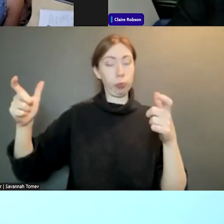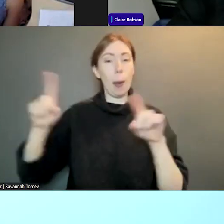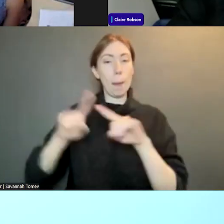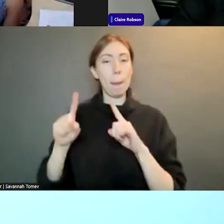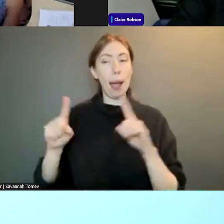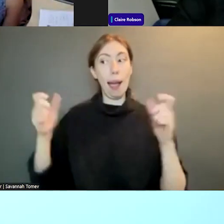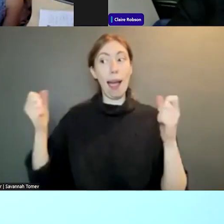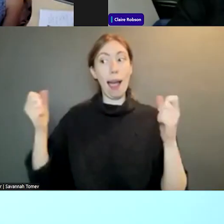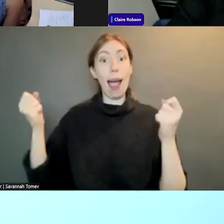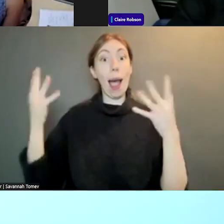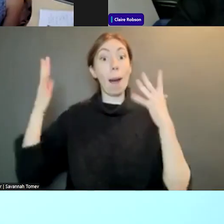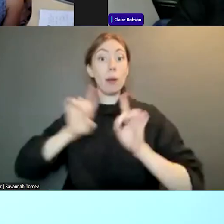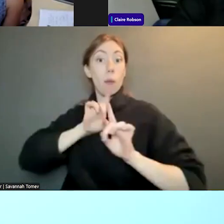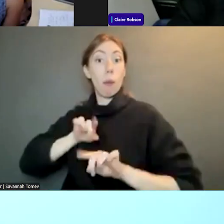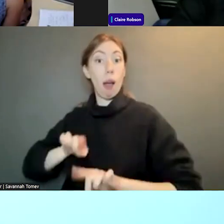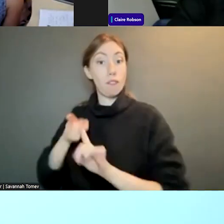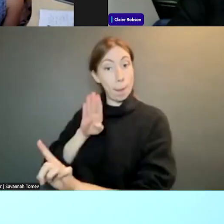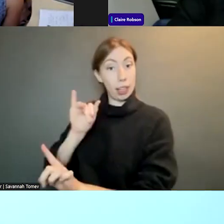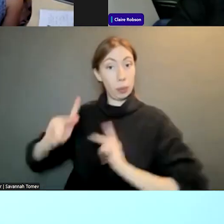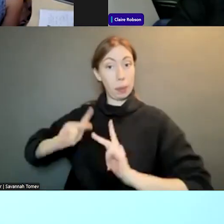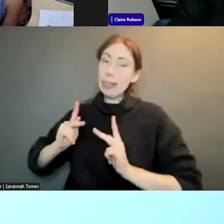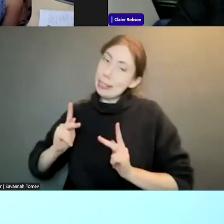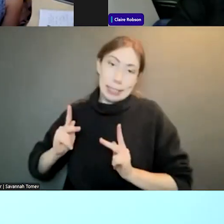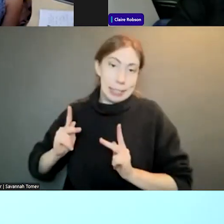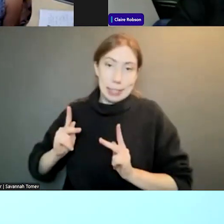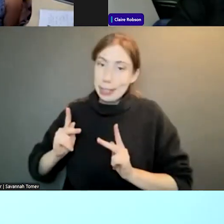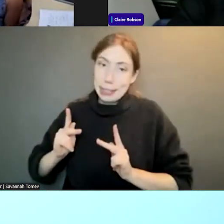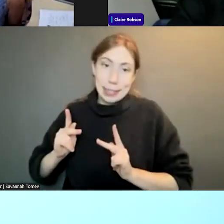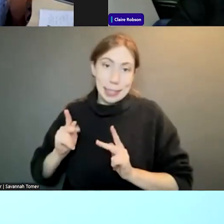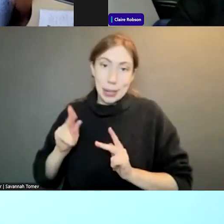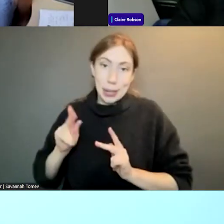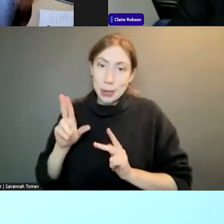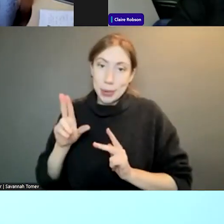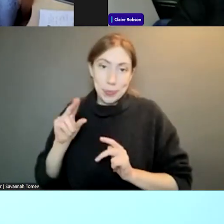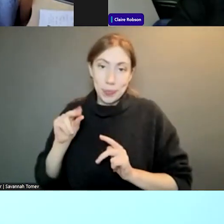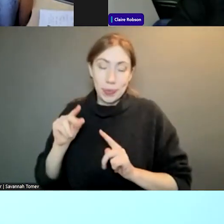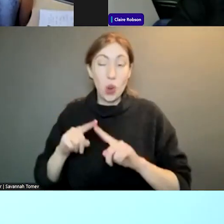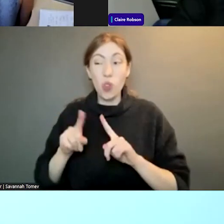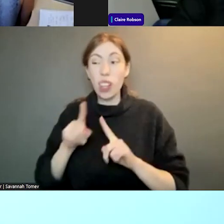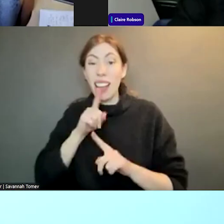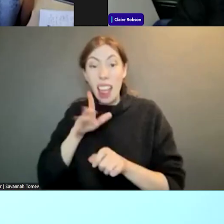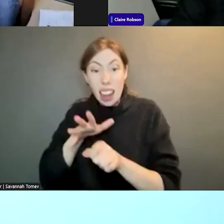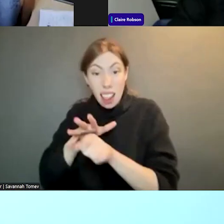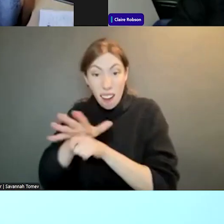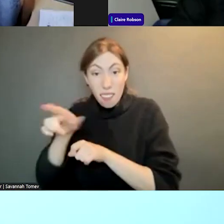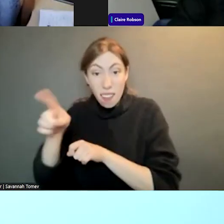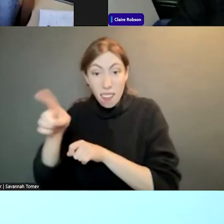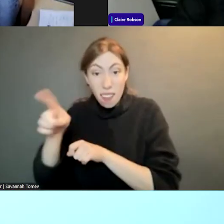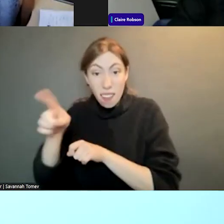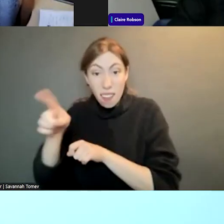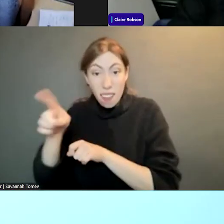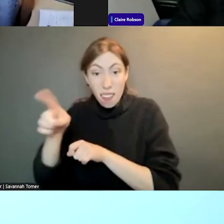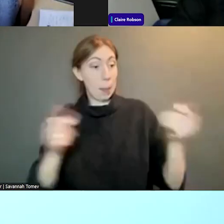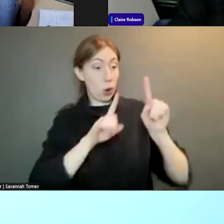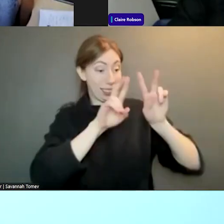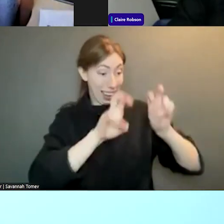were not enough of them that we could do a separate analysis, right? And so rather than